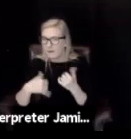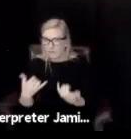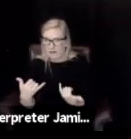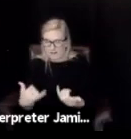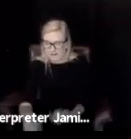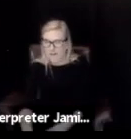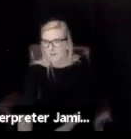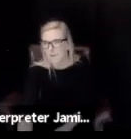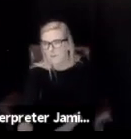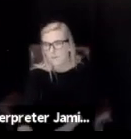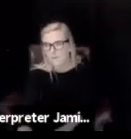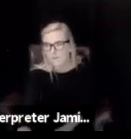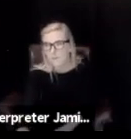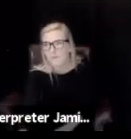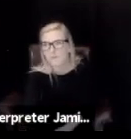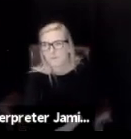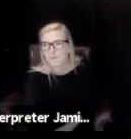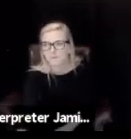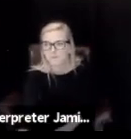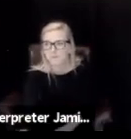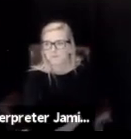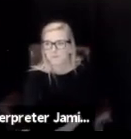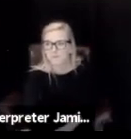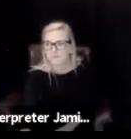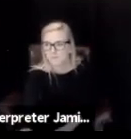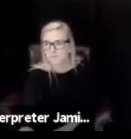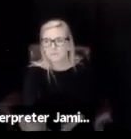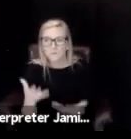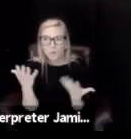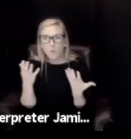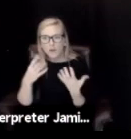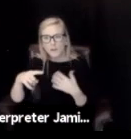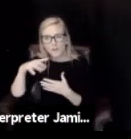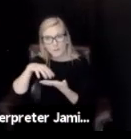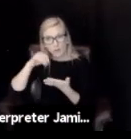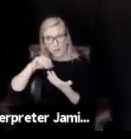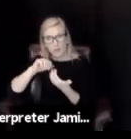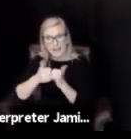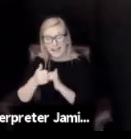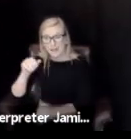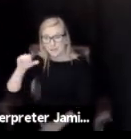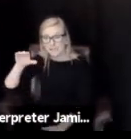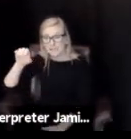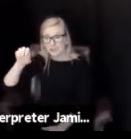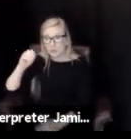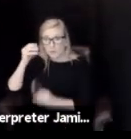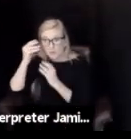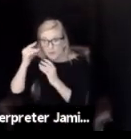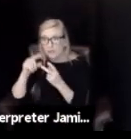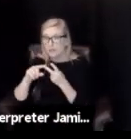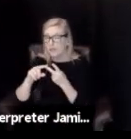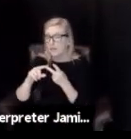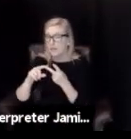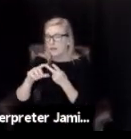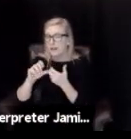now in terms of what you've learned, how CEOs are thinking, what they're thinking about, how they're thinking, how